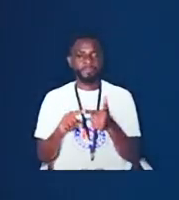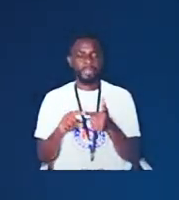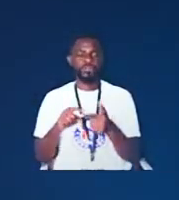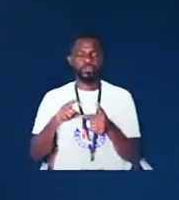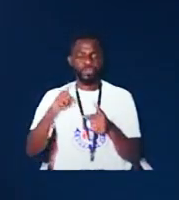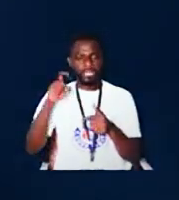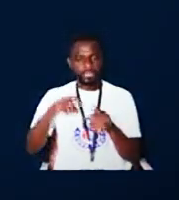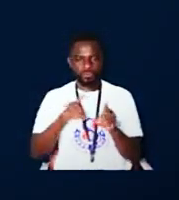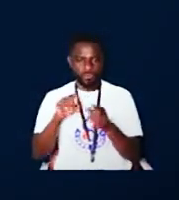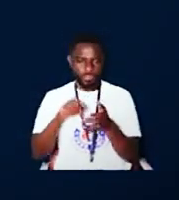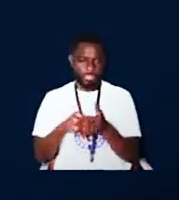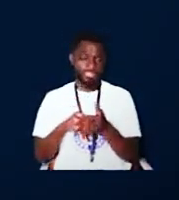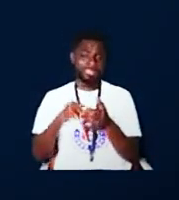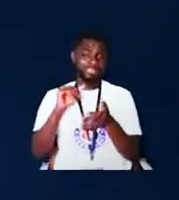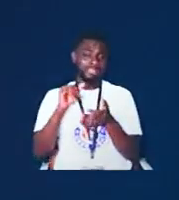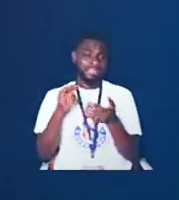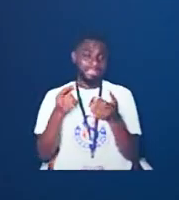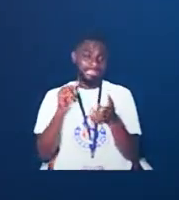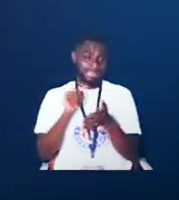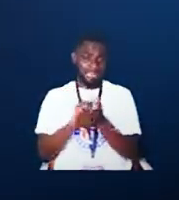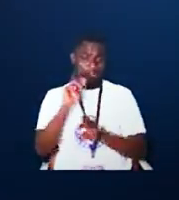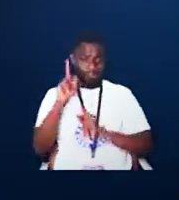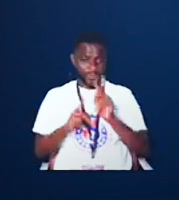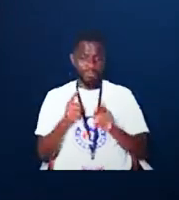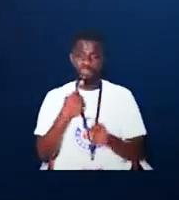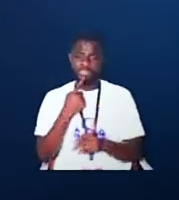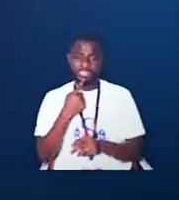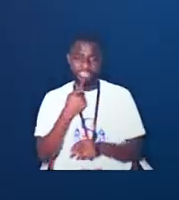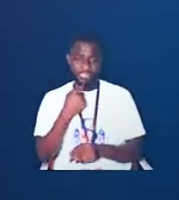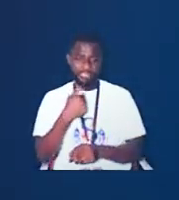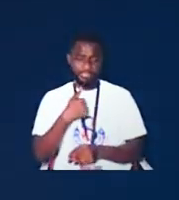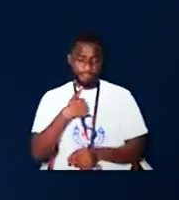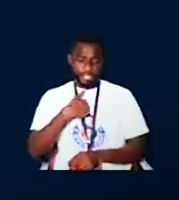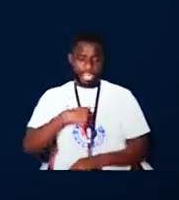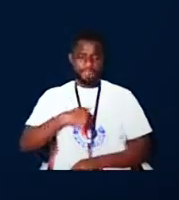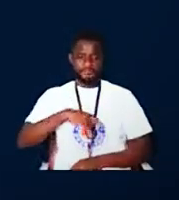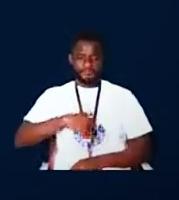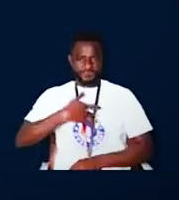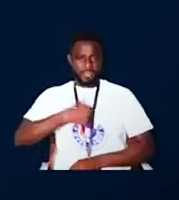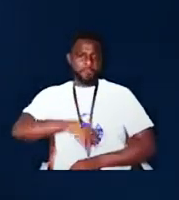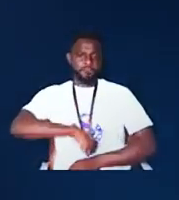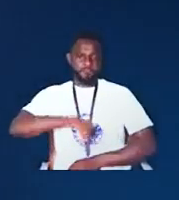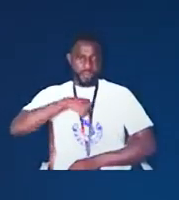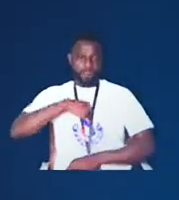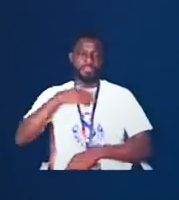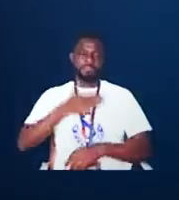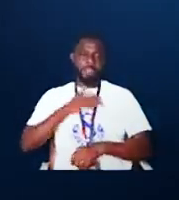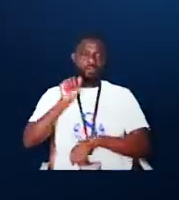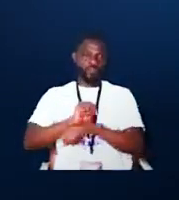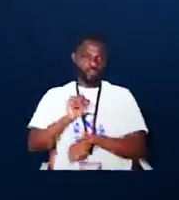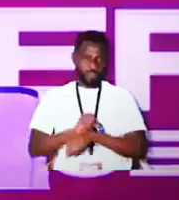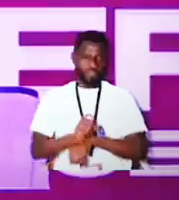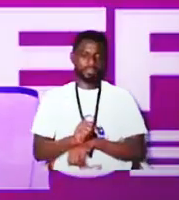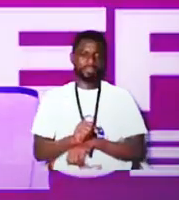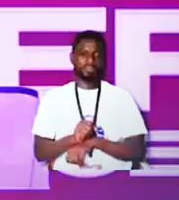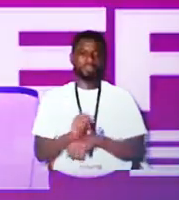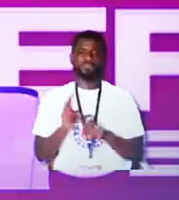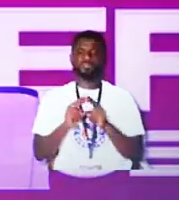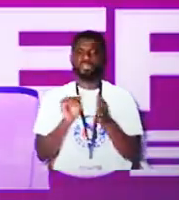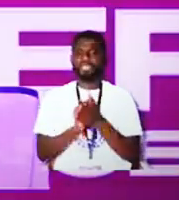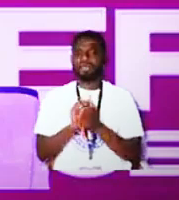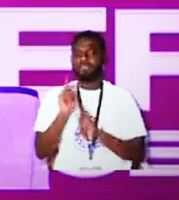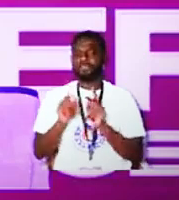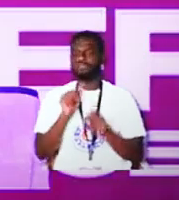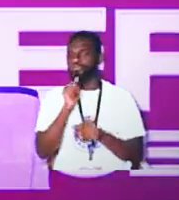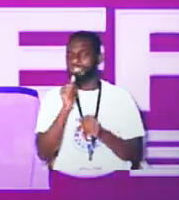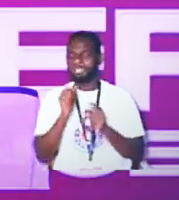nation where people will see dignity in labor so that people will not just rush into just having